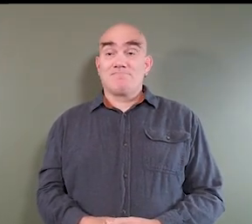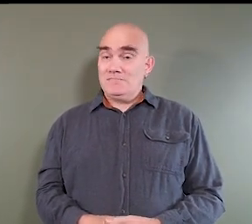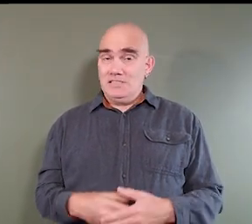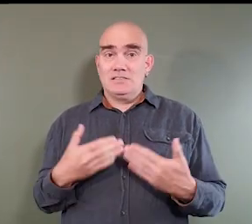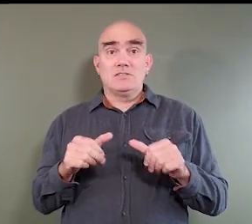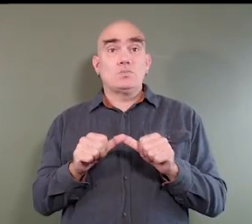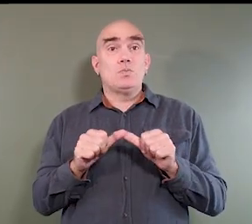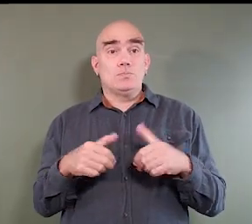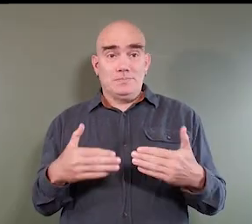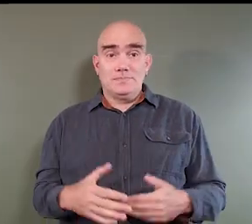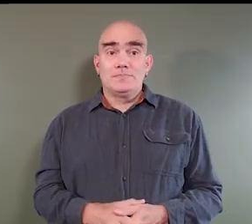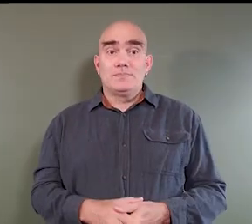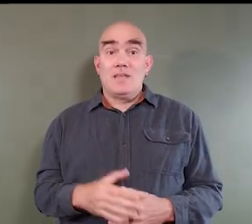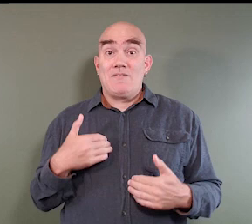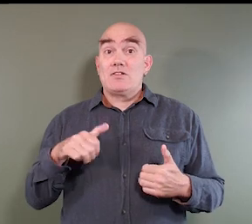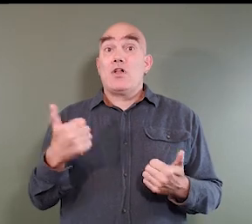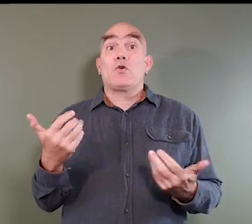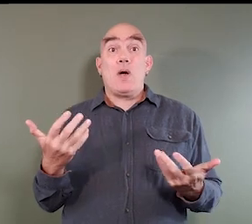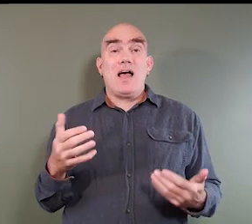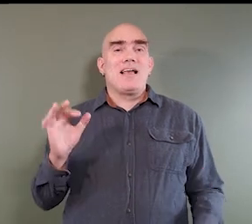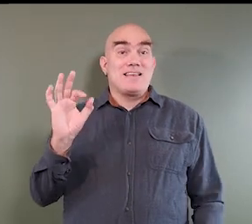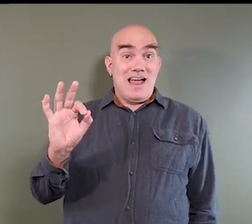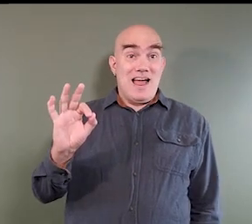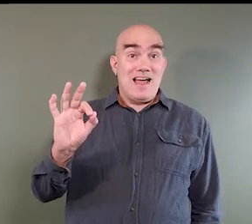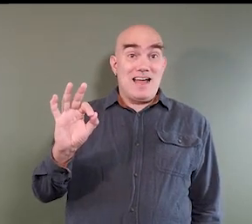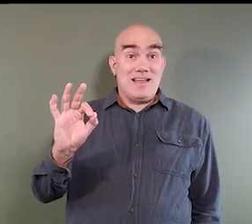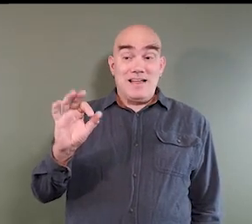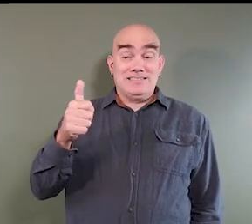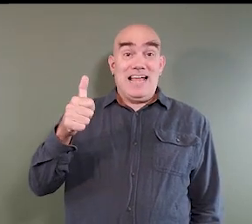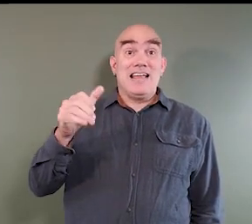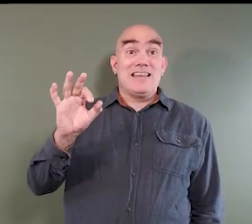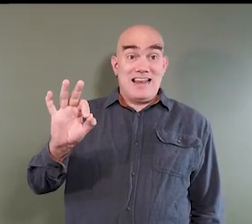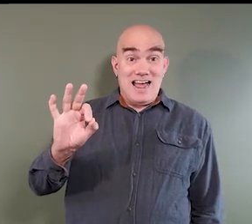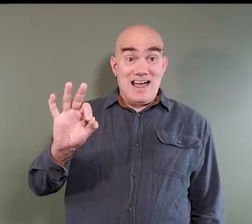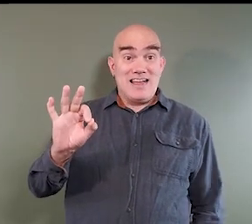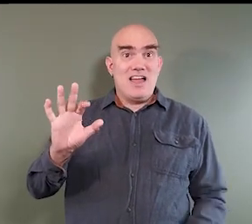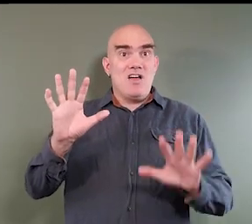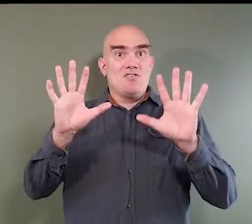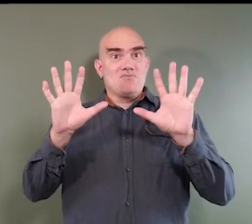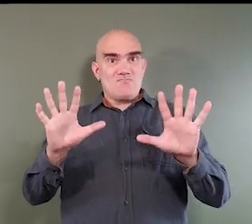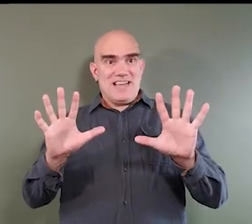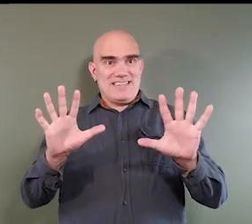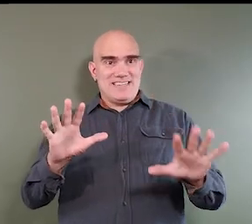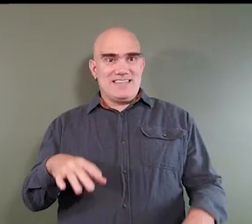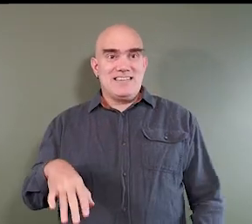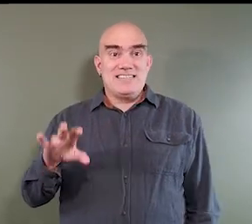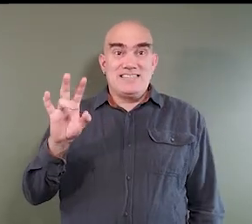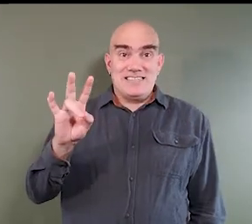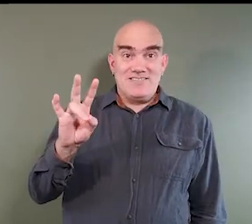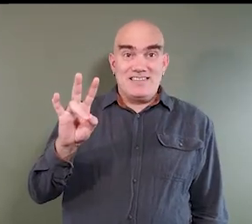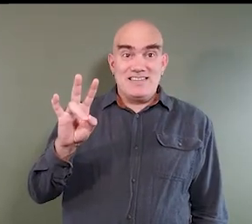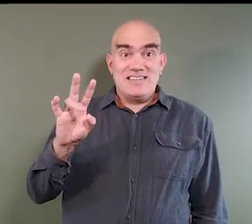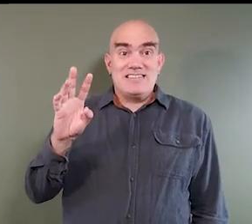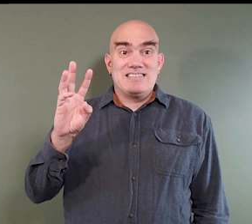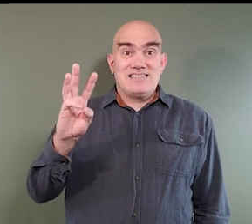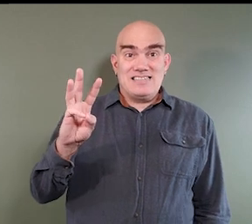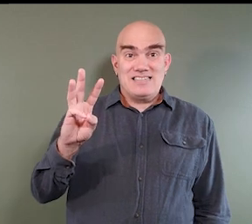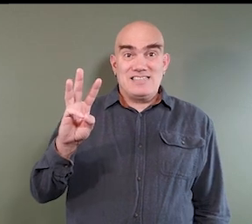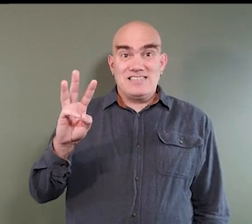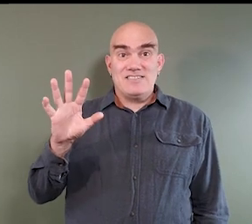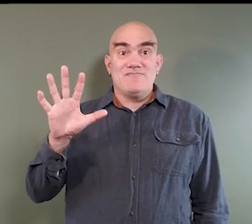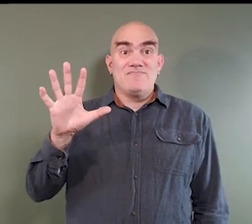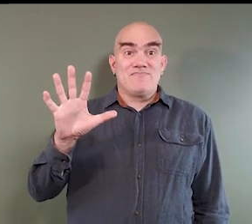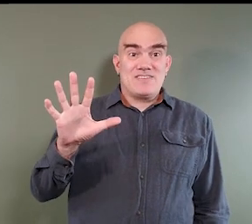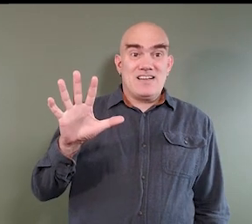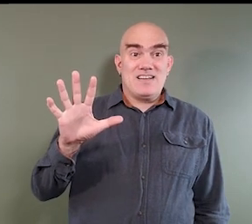Let's go. We got another 10, 9. Great. 7,